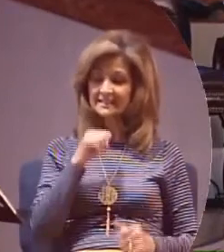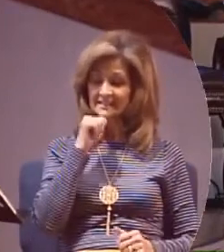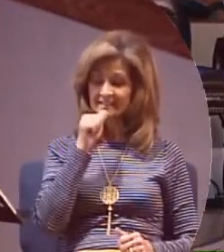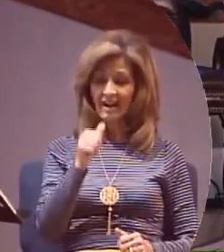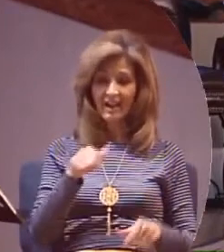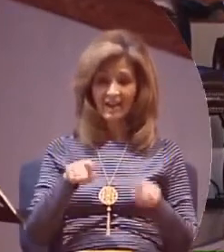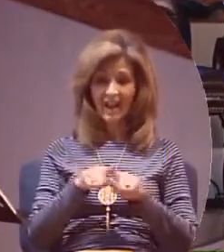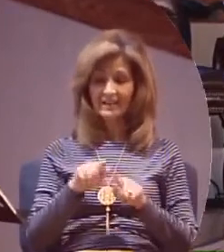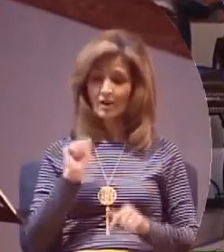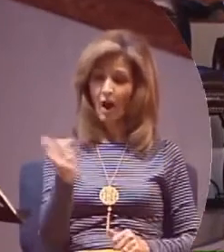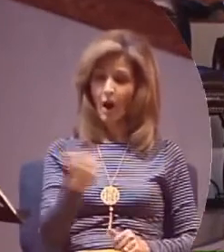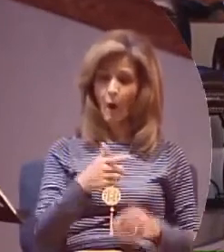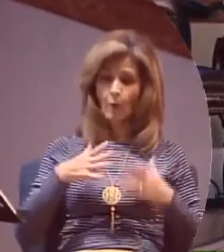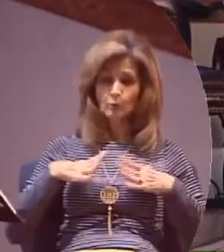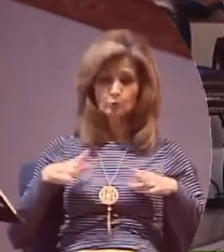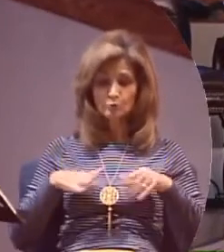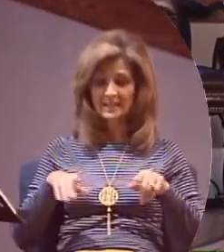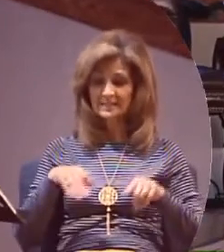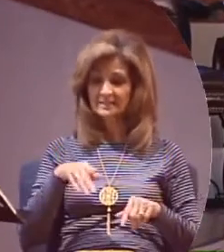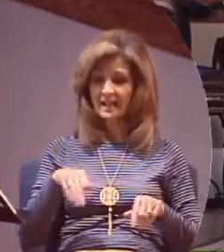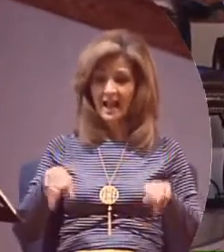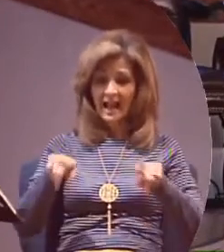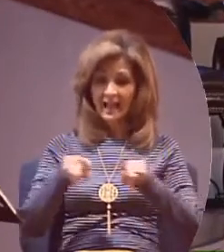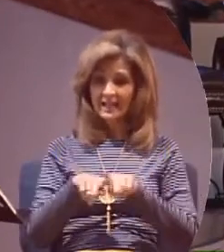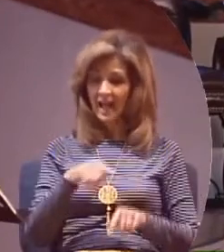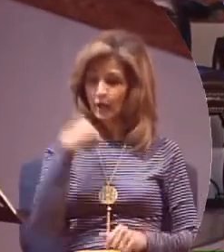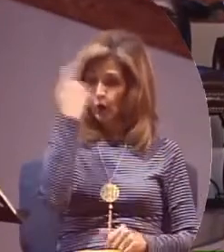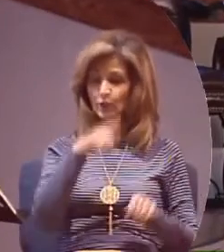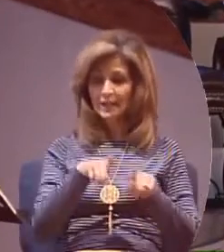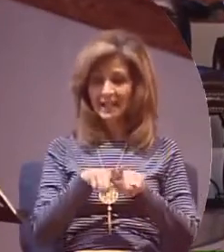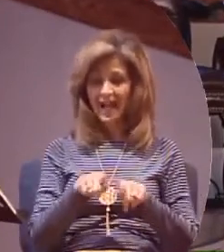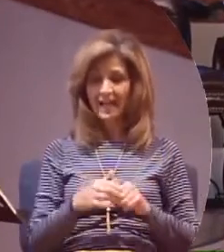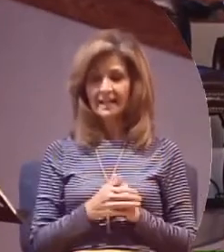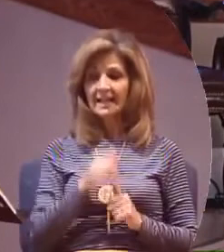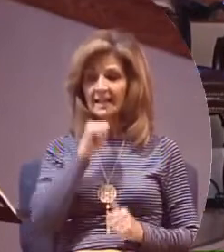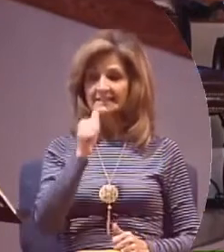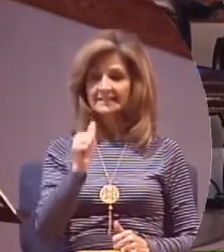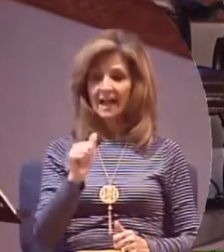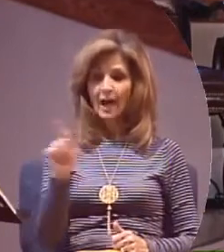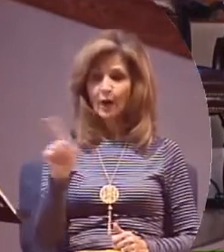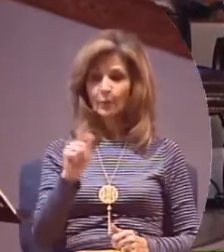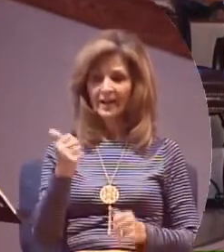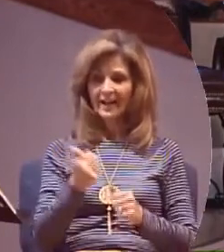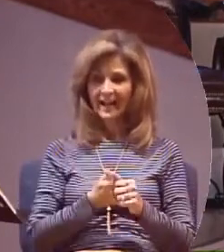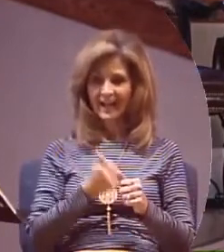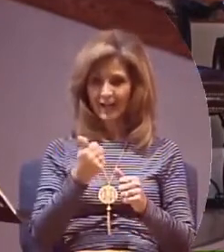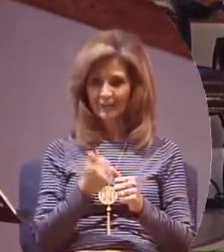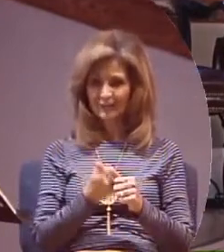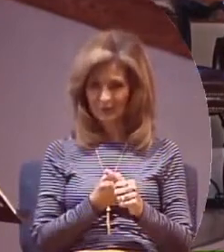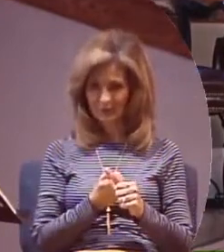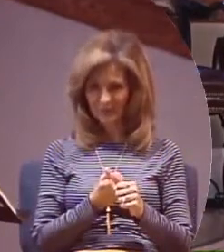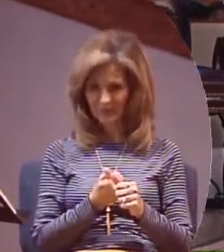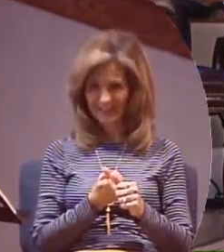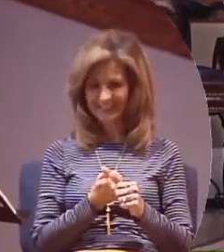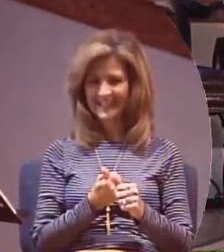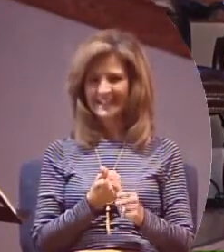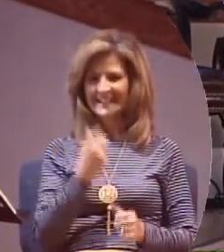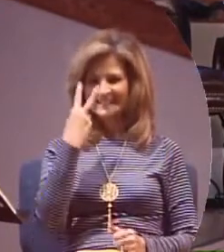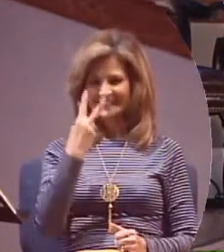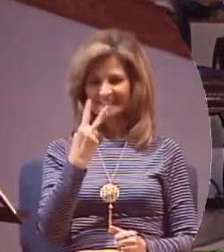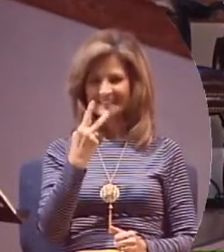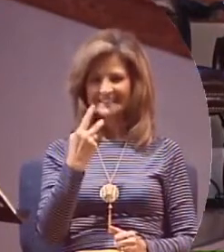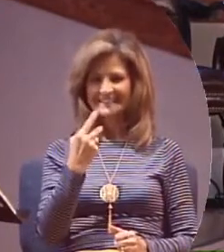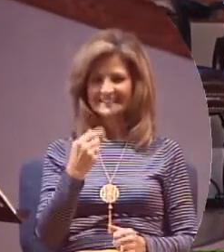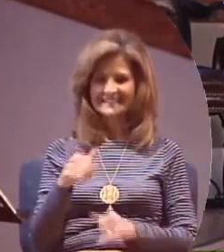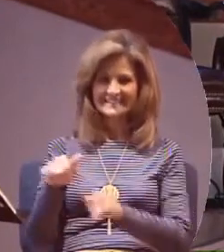uniformity. Unity is not unanimity. It's not where everybody just sees everything eye to eye